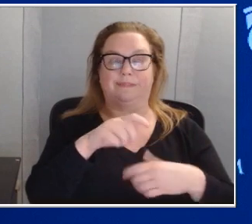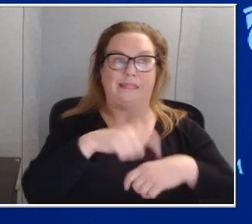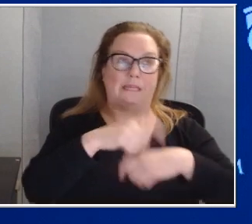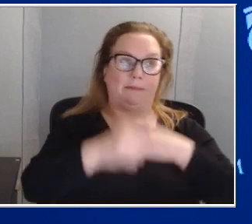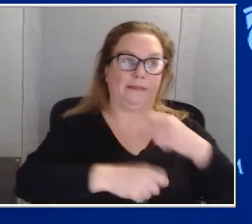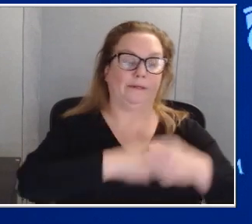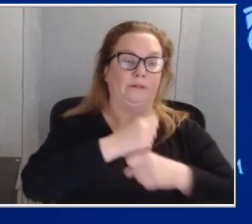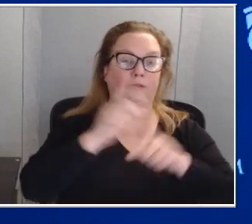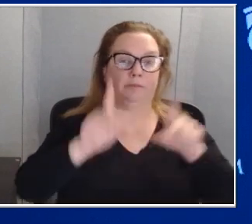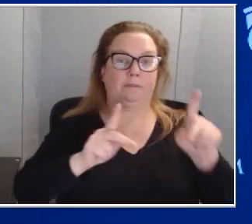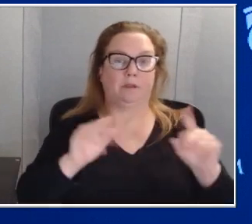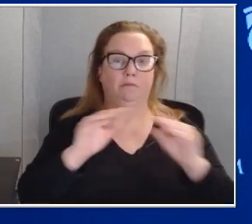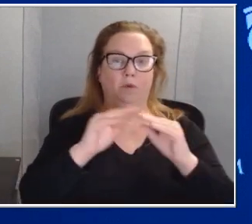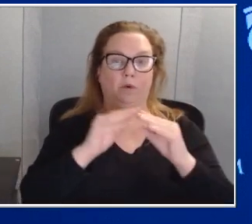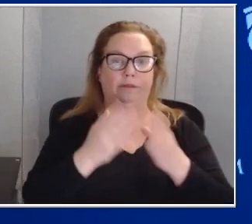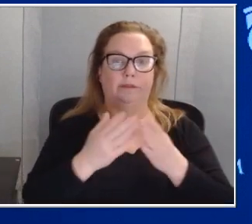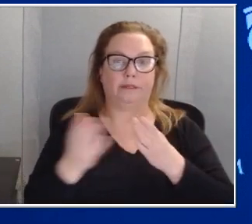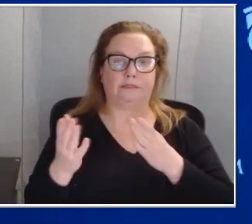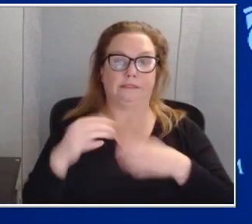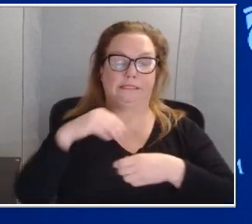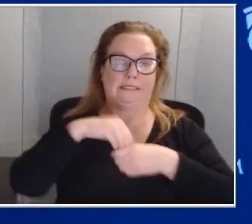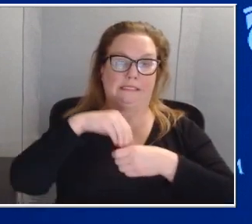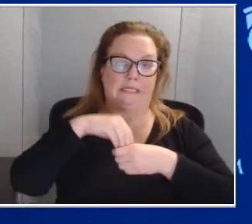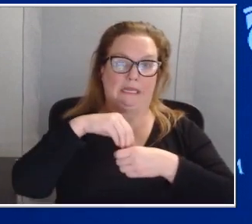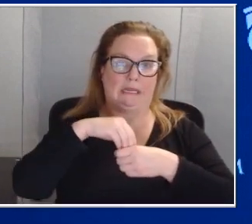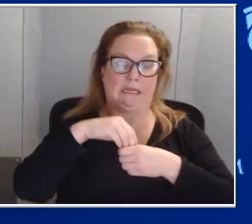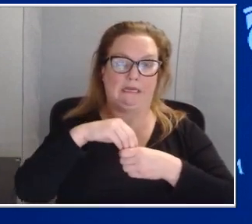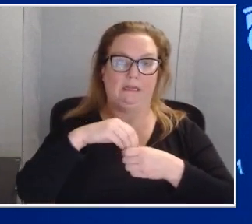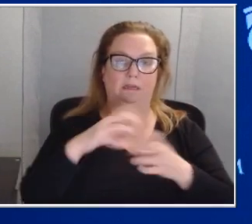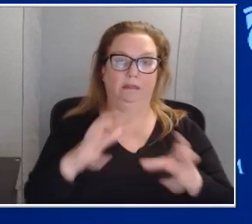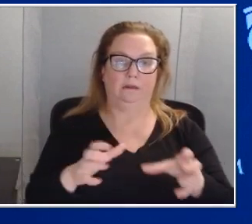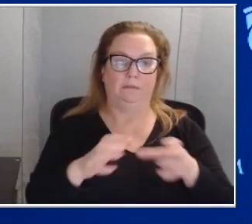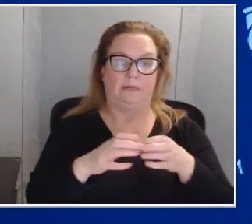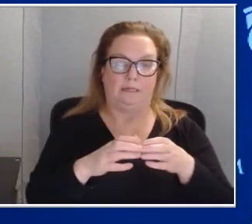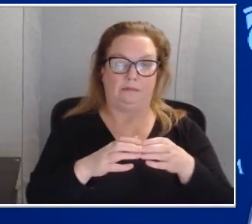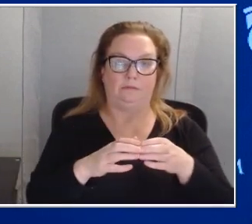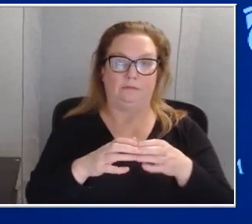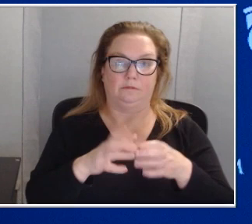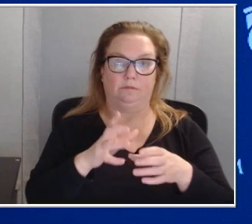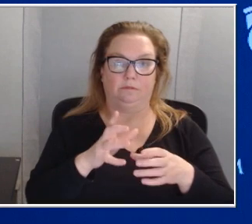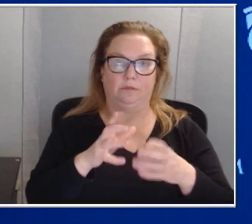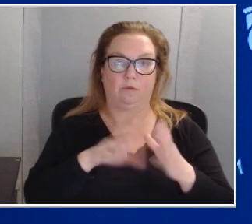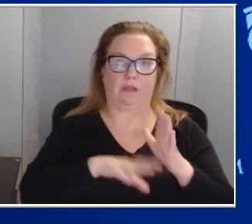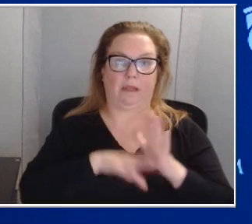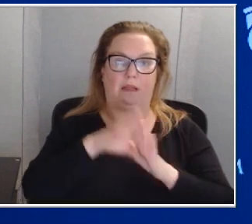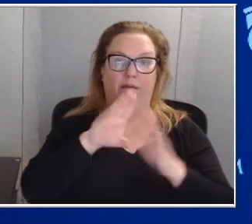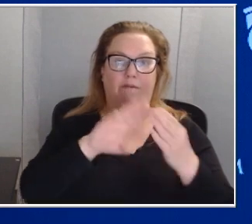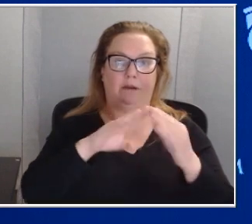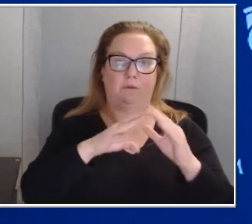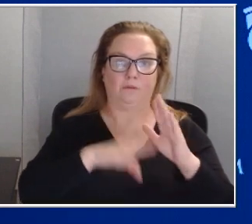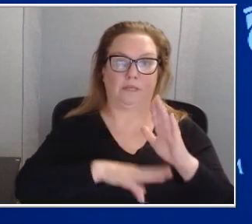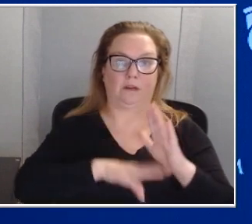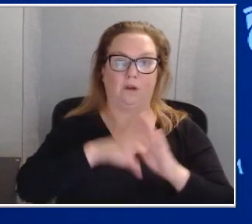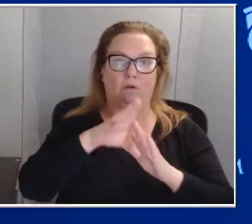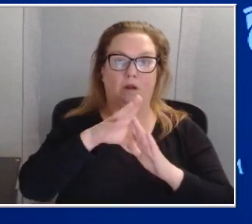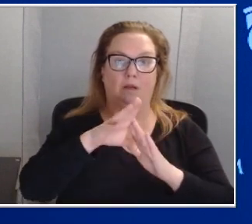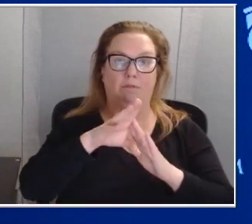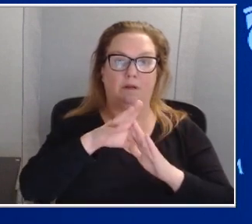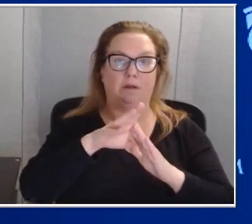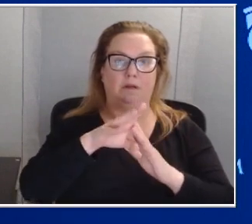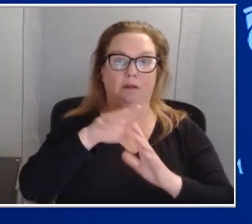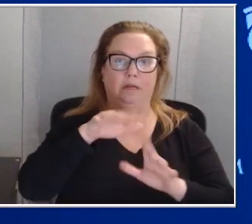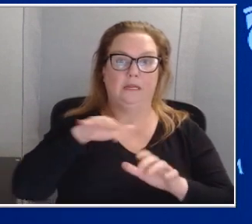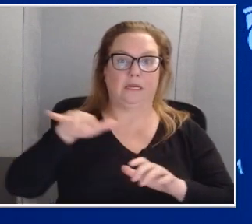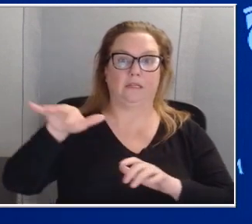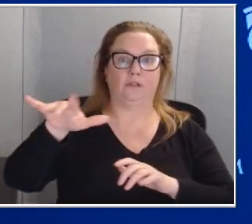are doing more things indoors and they are meeting, you probably will have surges in the overall circulation of